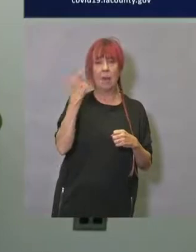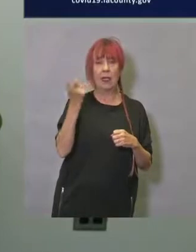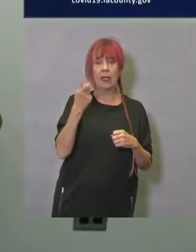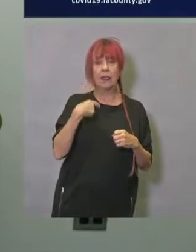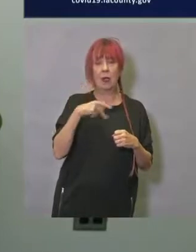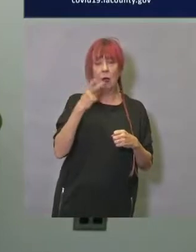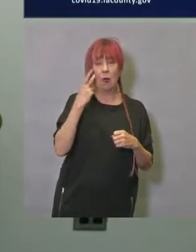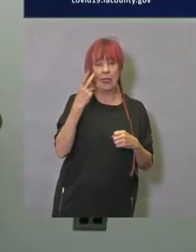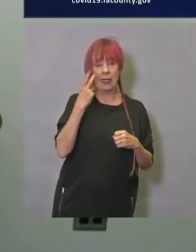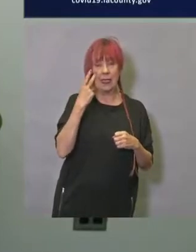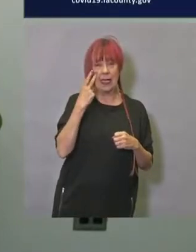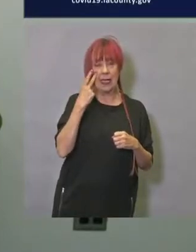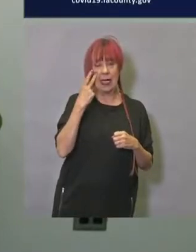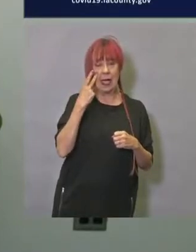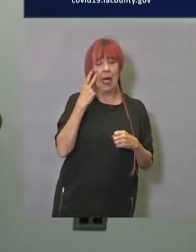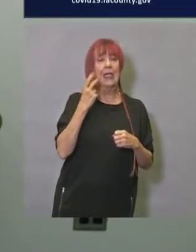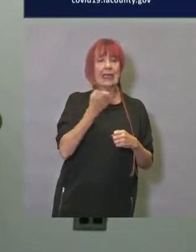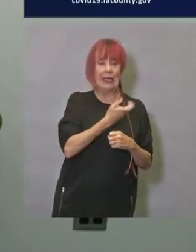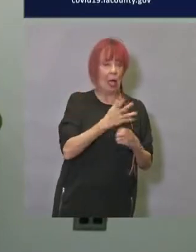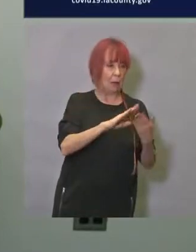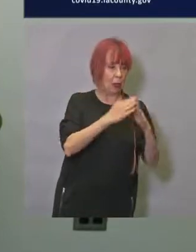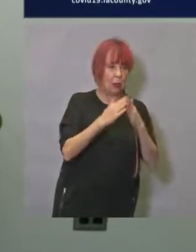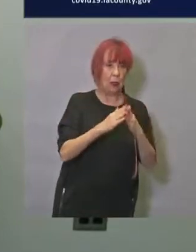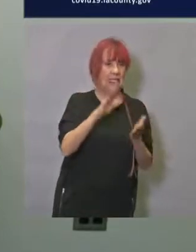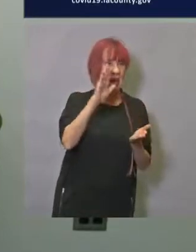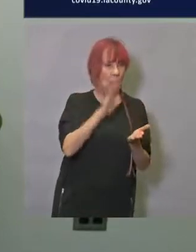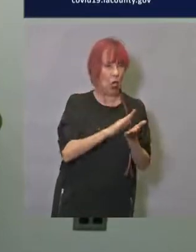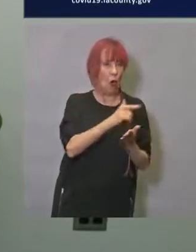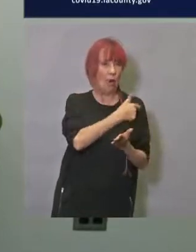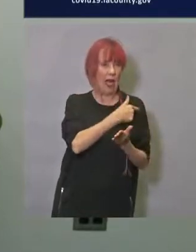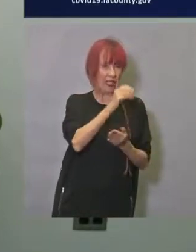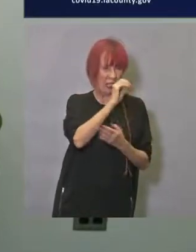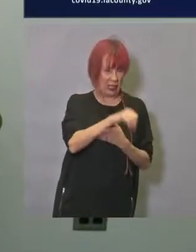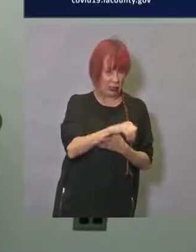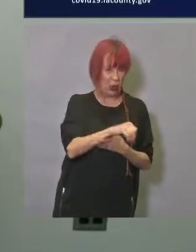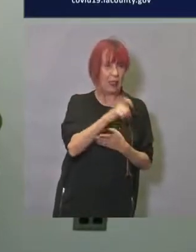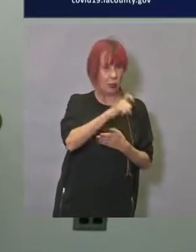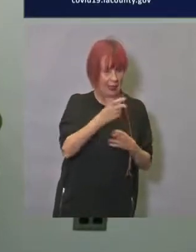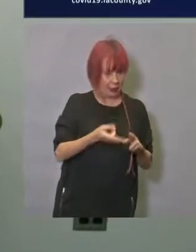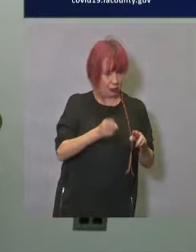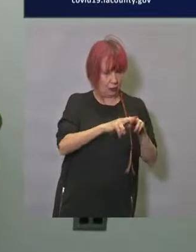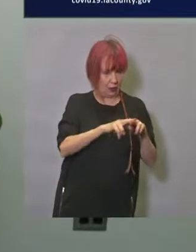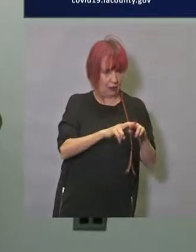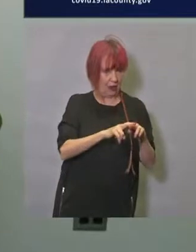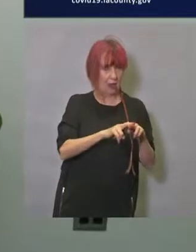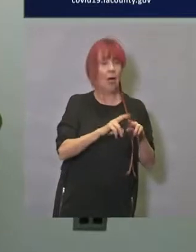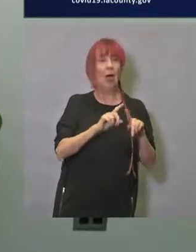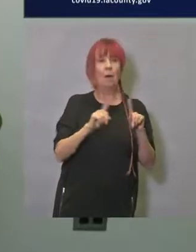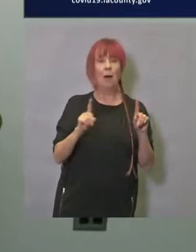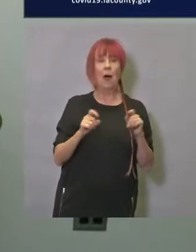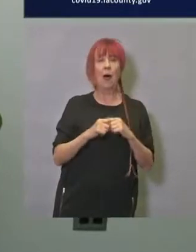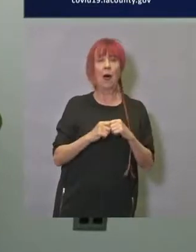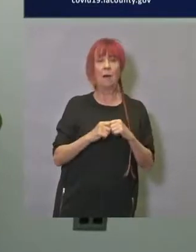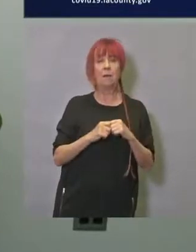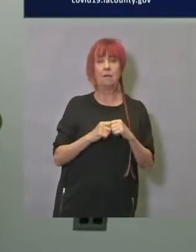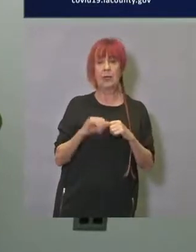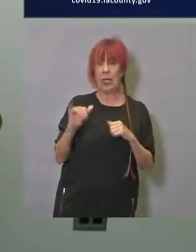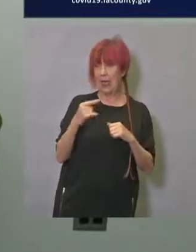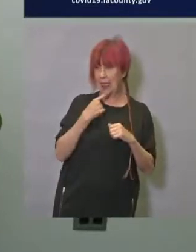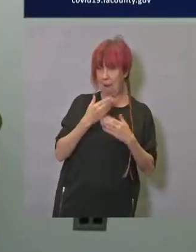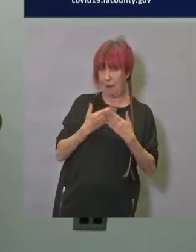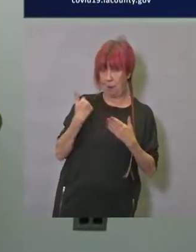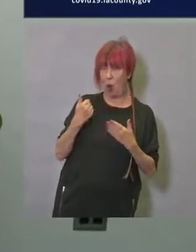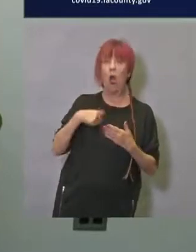lower vaccination rates in some of those communities, and that those persist. But like we noted earlier, we will